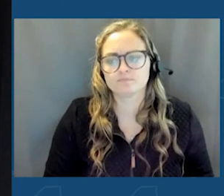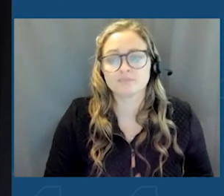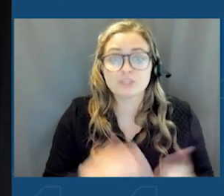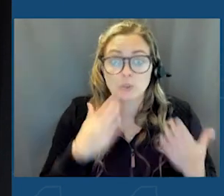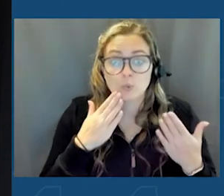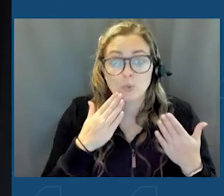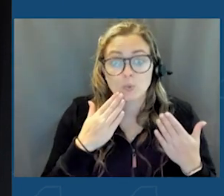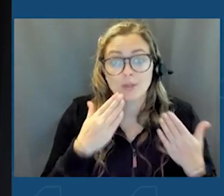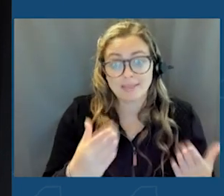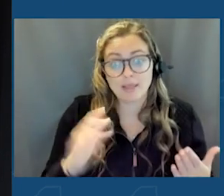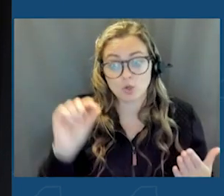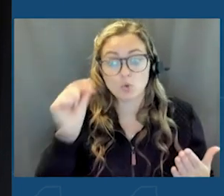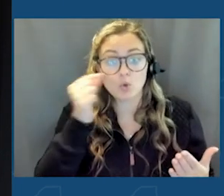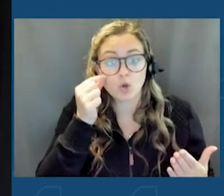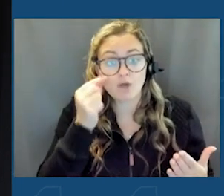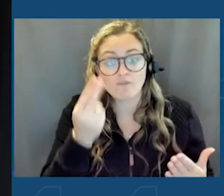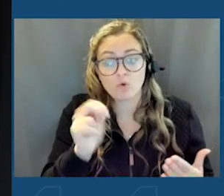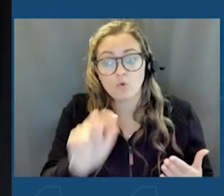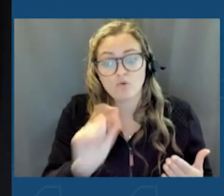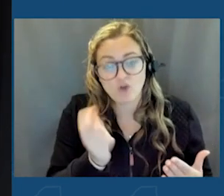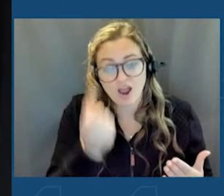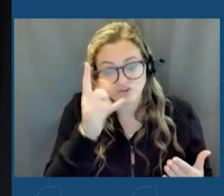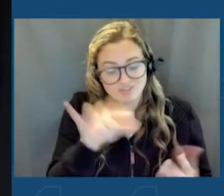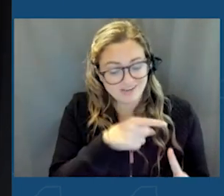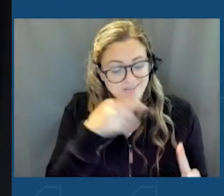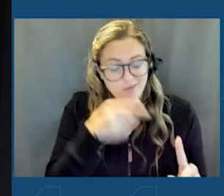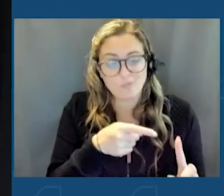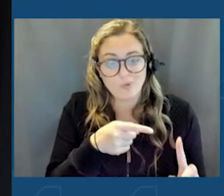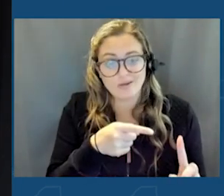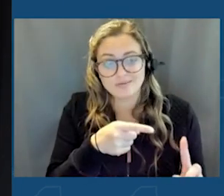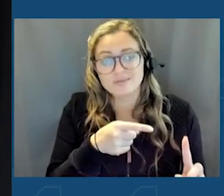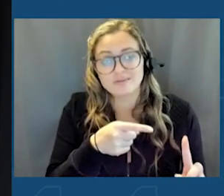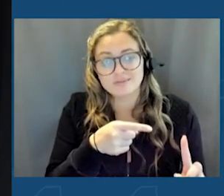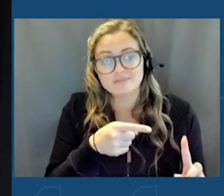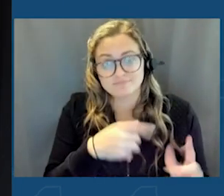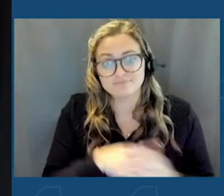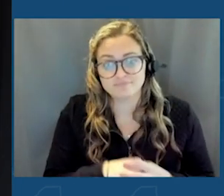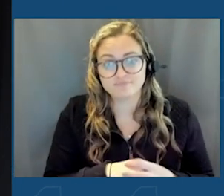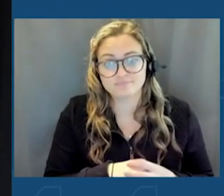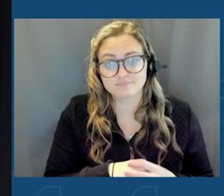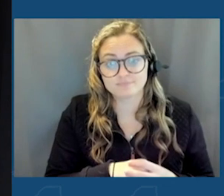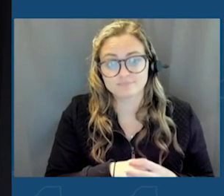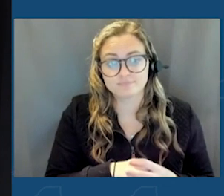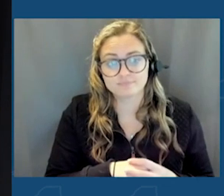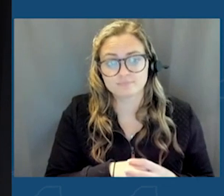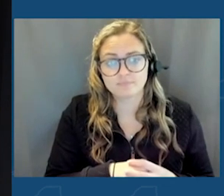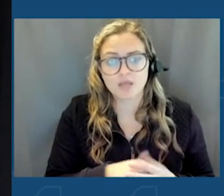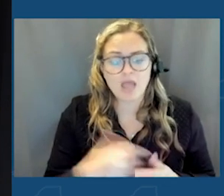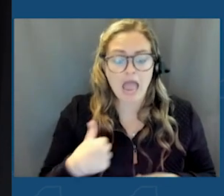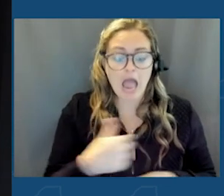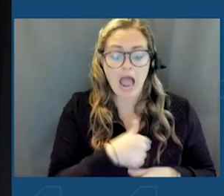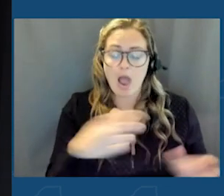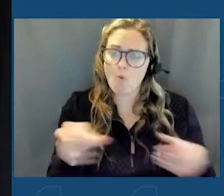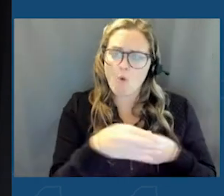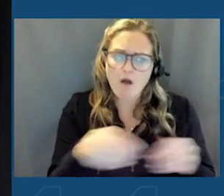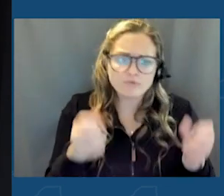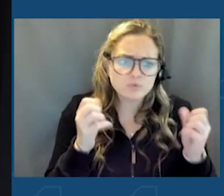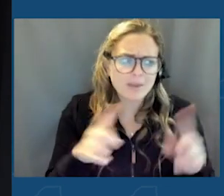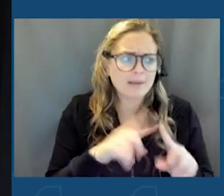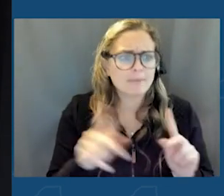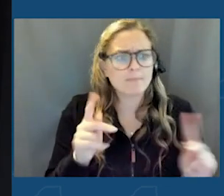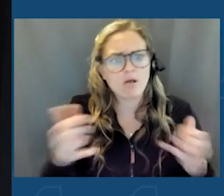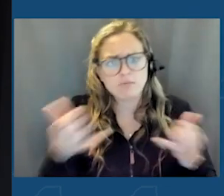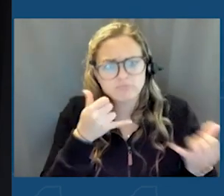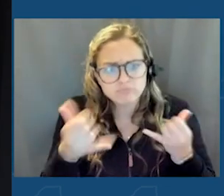to Governor Hochul for understanding that and answering that call. At our office, we get lots of phone calls from the community.